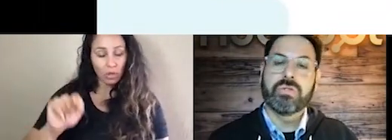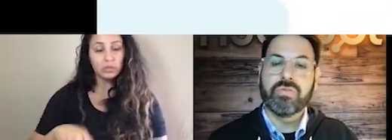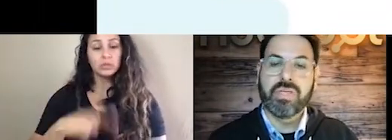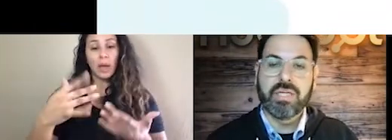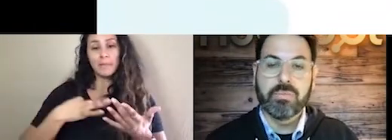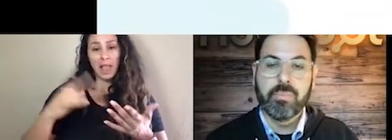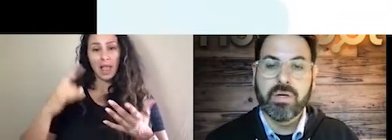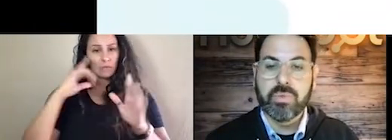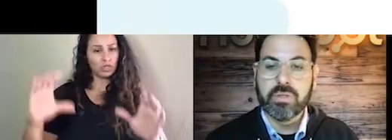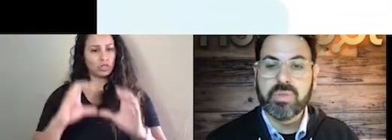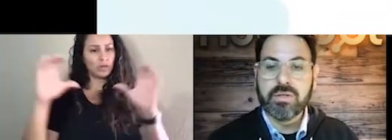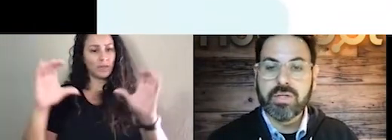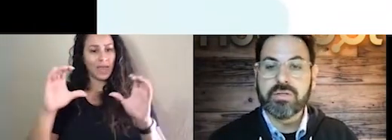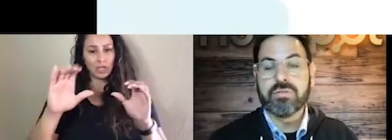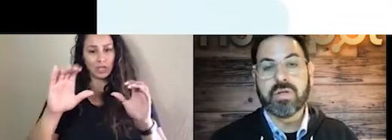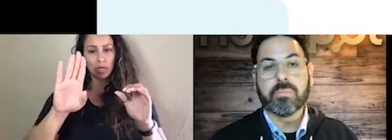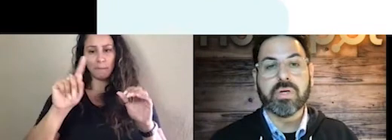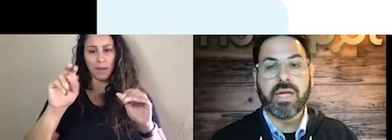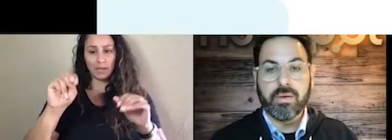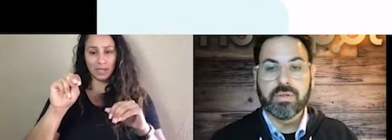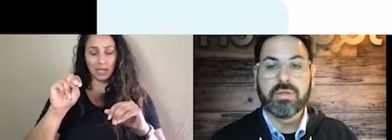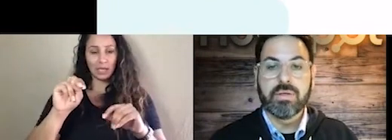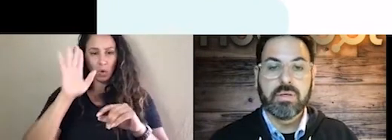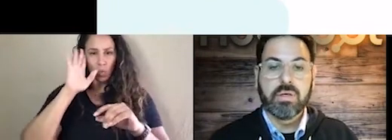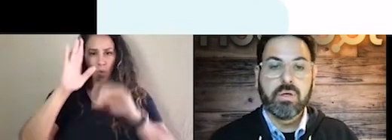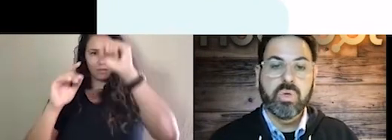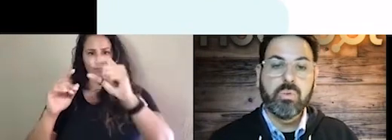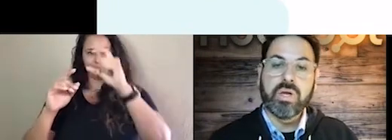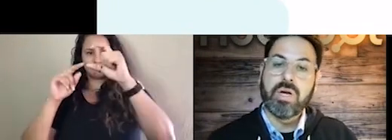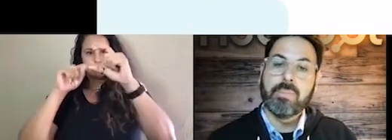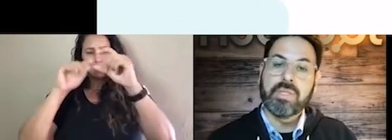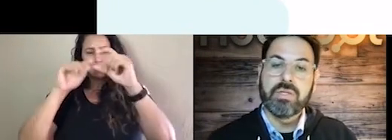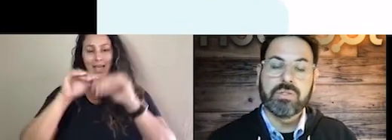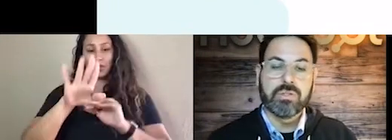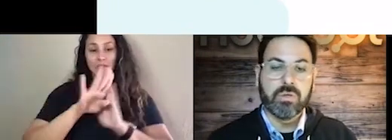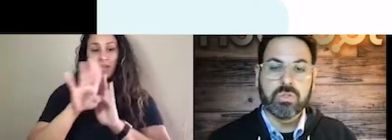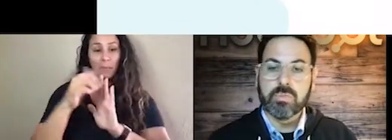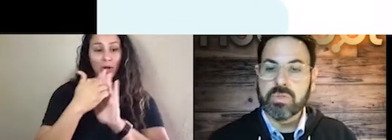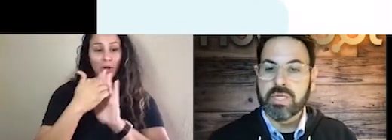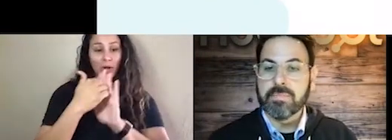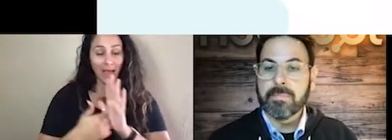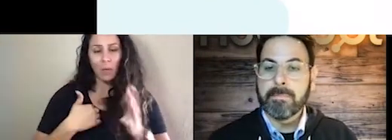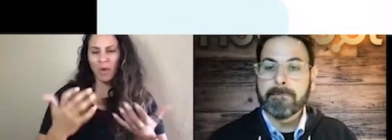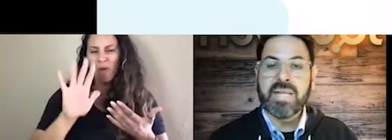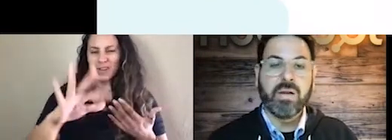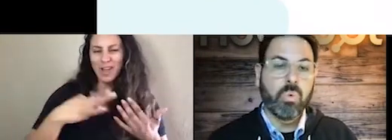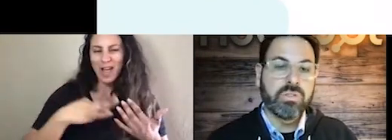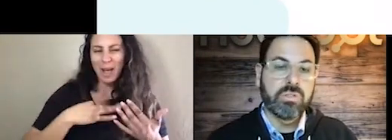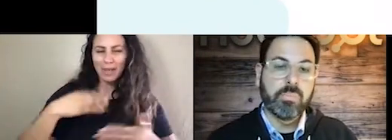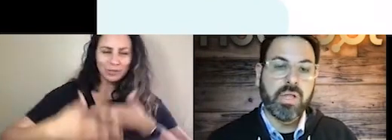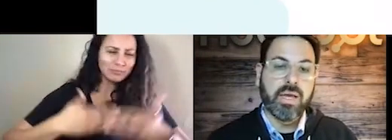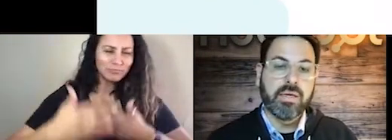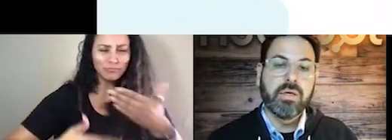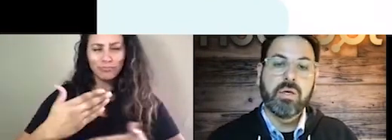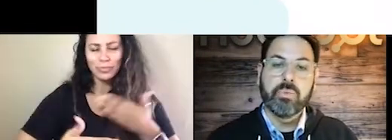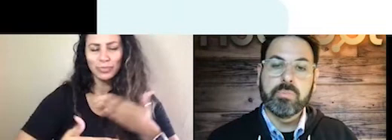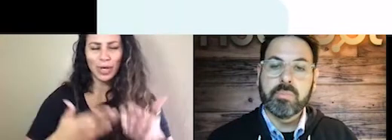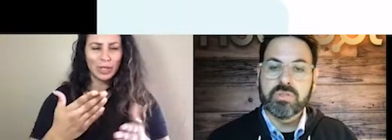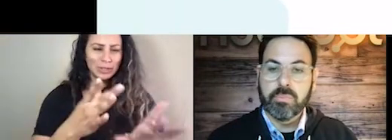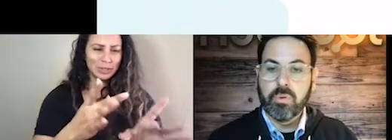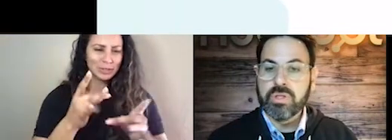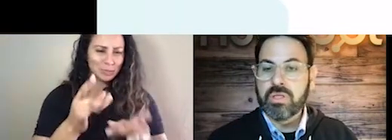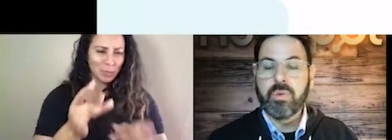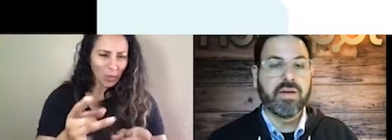for certification button will appear in your developer account. We want your application to go smoothly. And once you apply, we'll